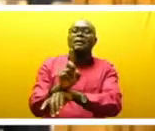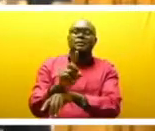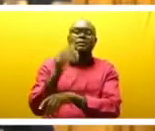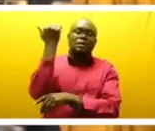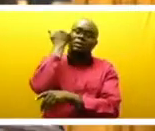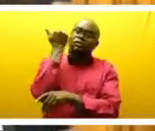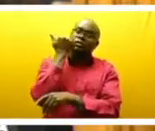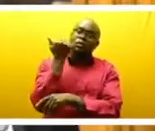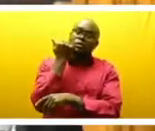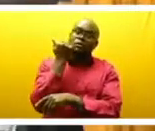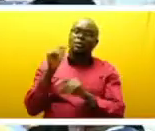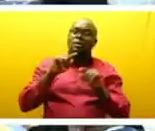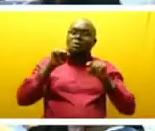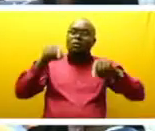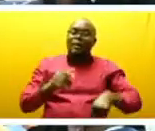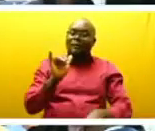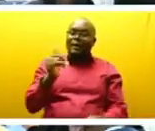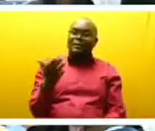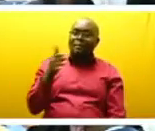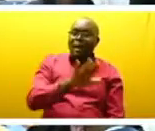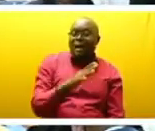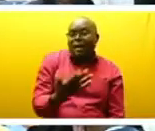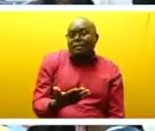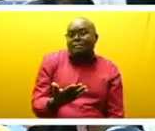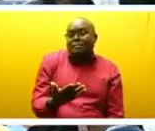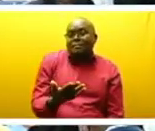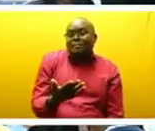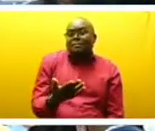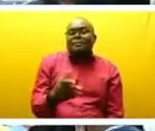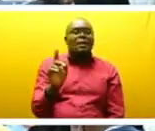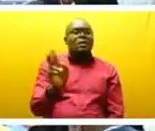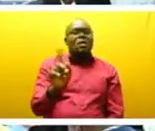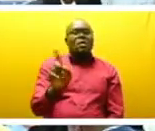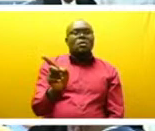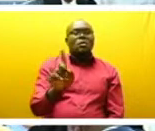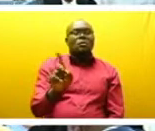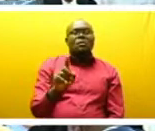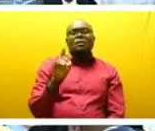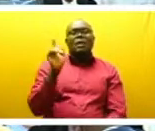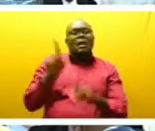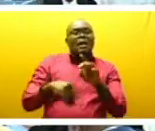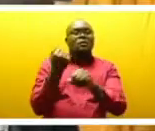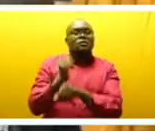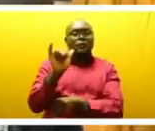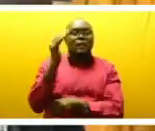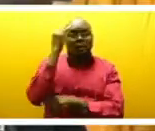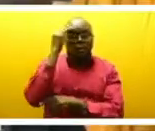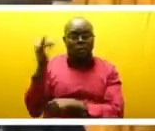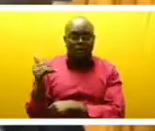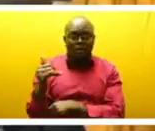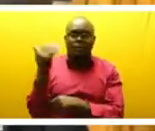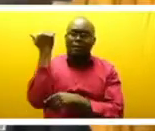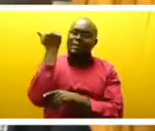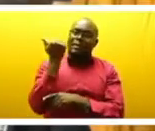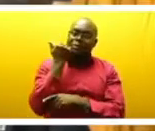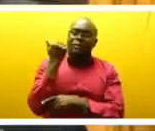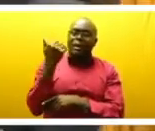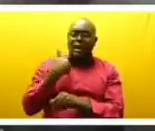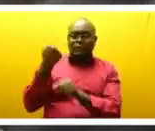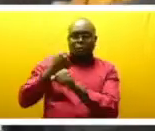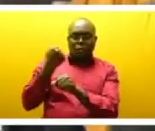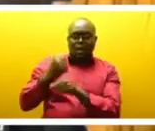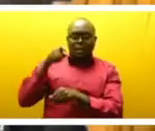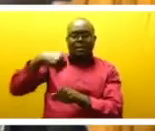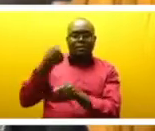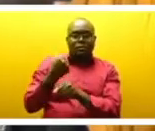you claiming it back? No. No, I will not do that because the court has work to do.